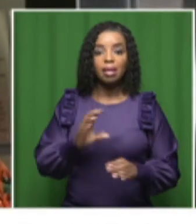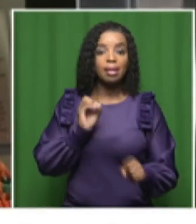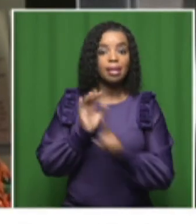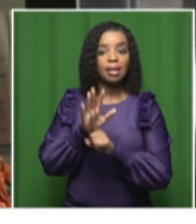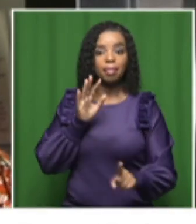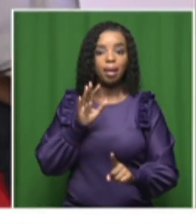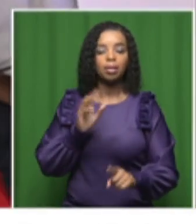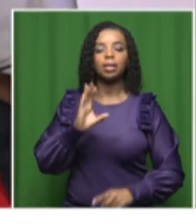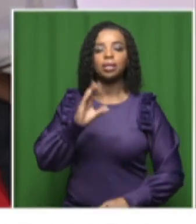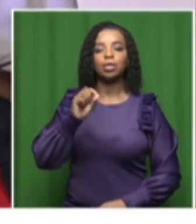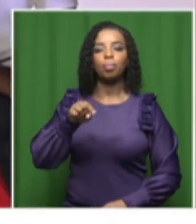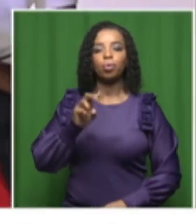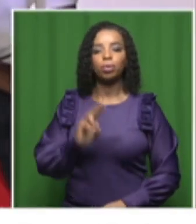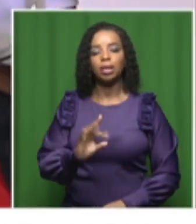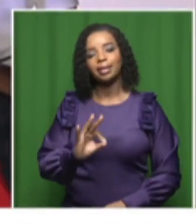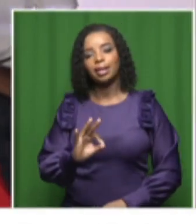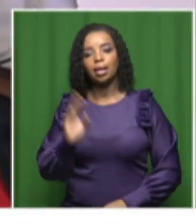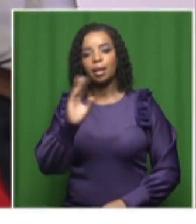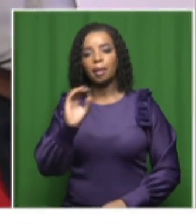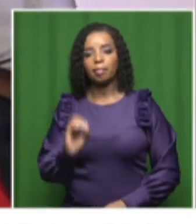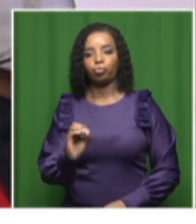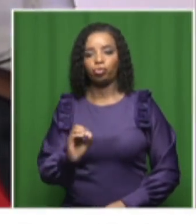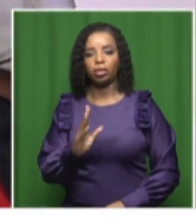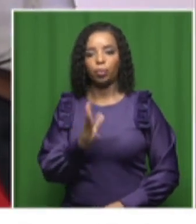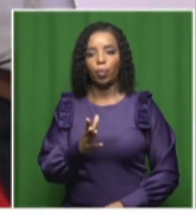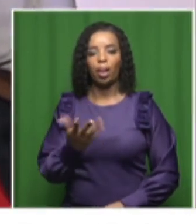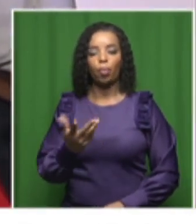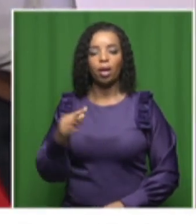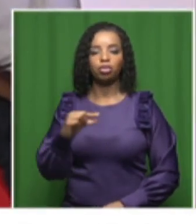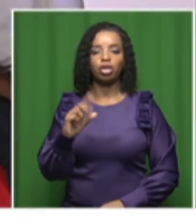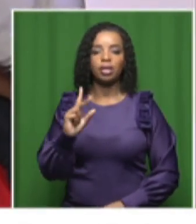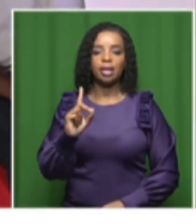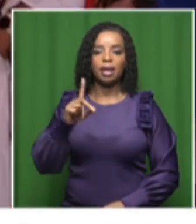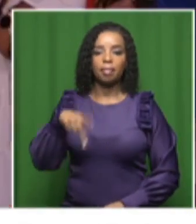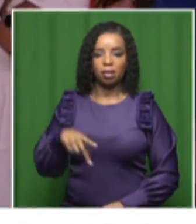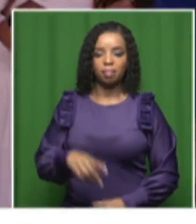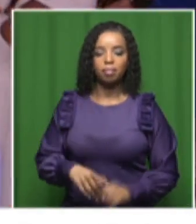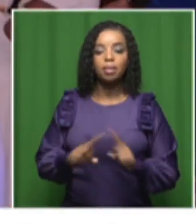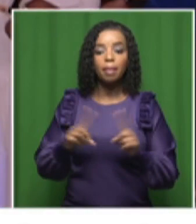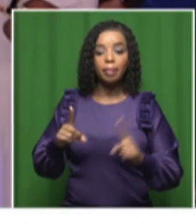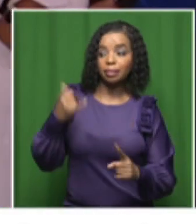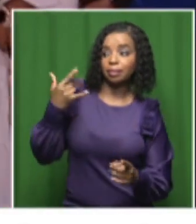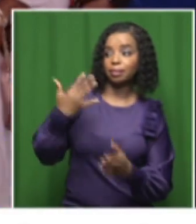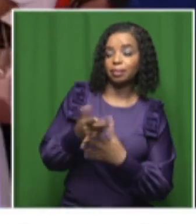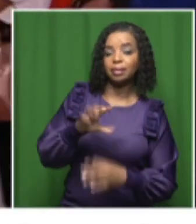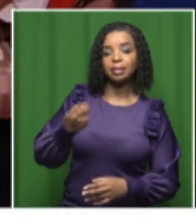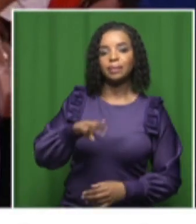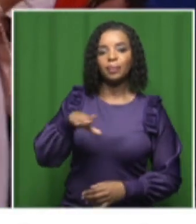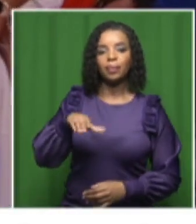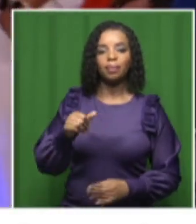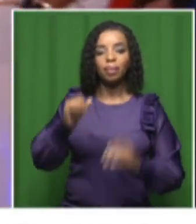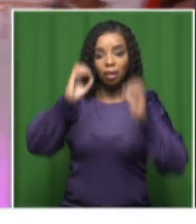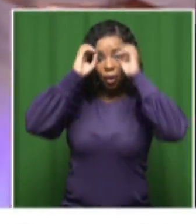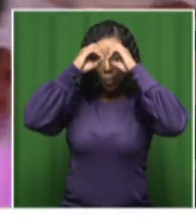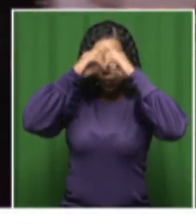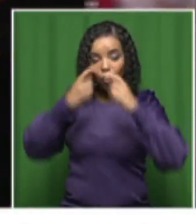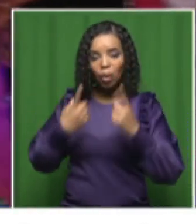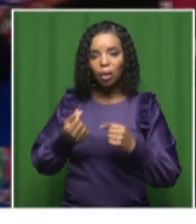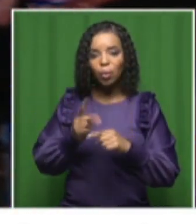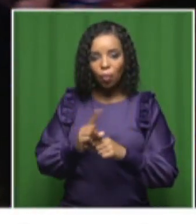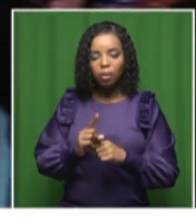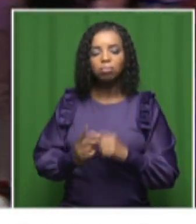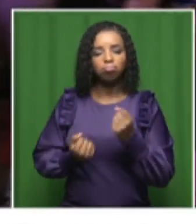0.32 percentage points. Meanwhile, Google has been making inroads into South Africa and continent-wide